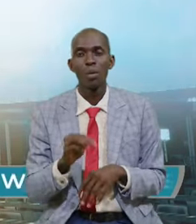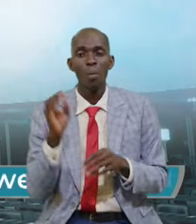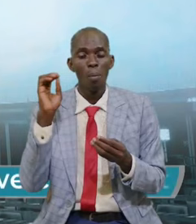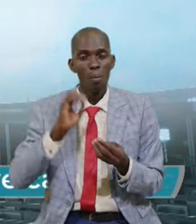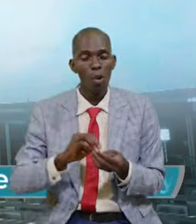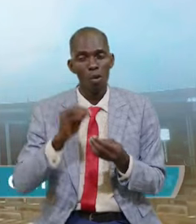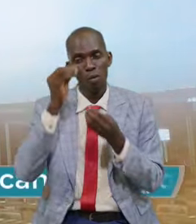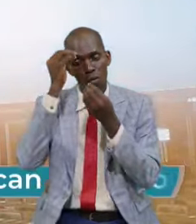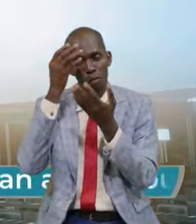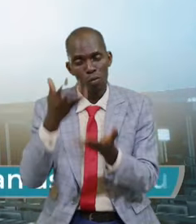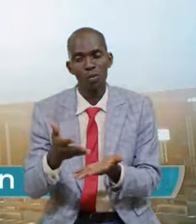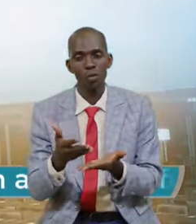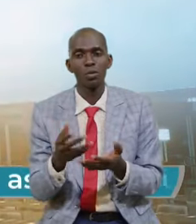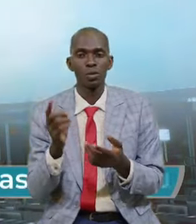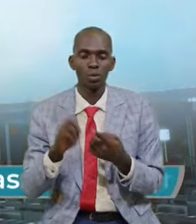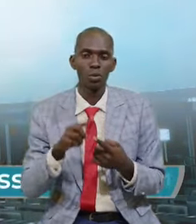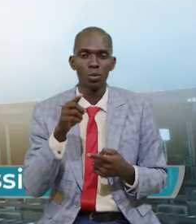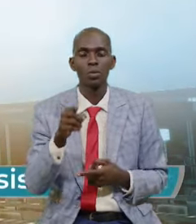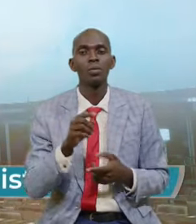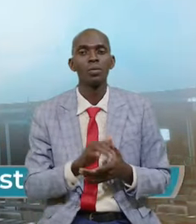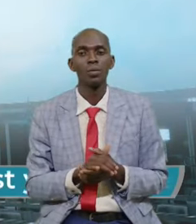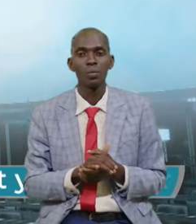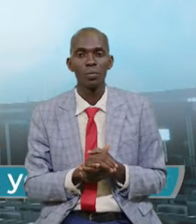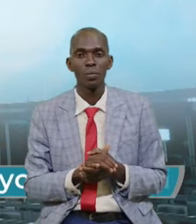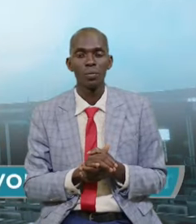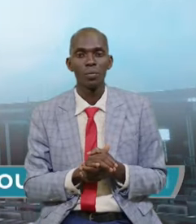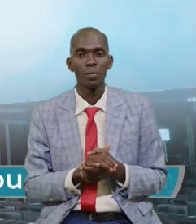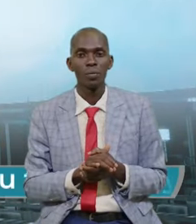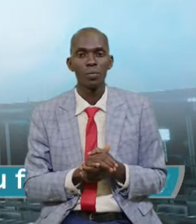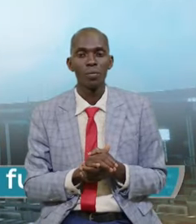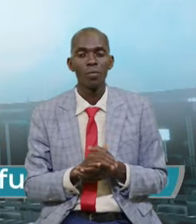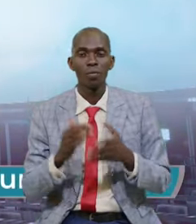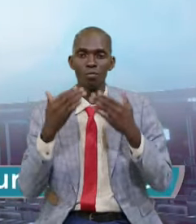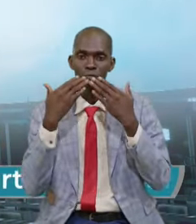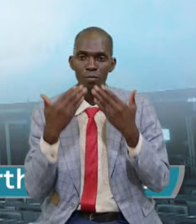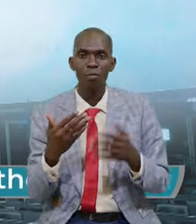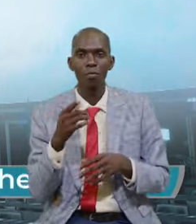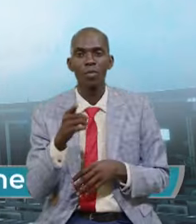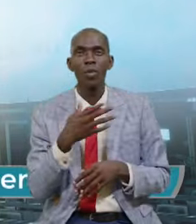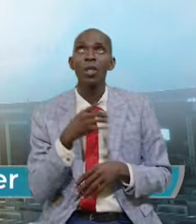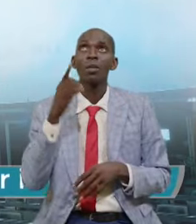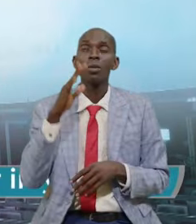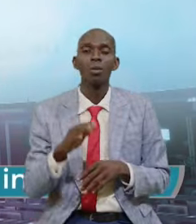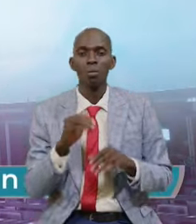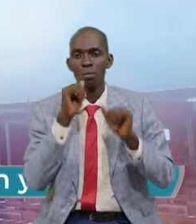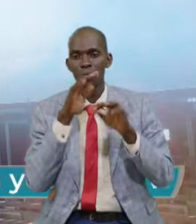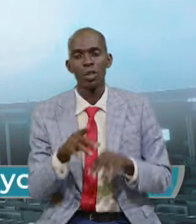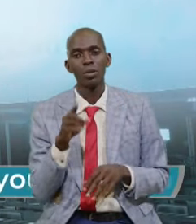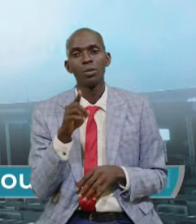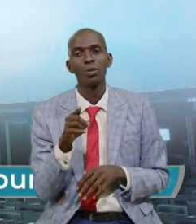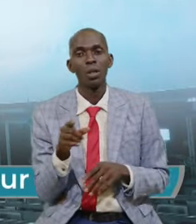you join this special banquet. Thank you and God bless you as